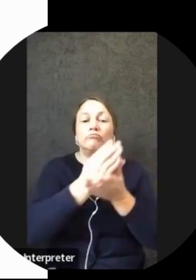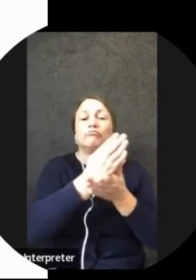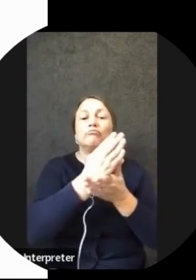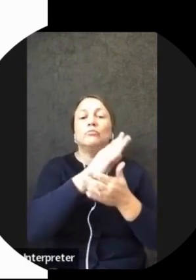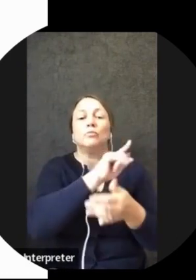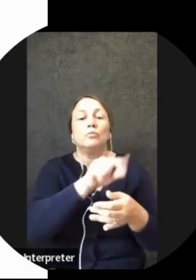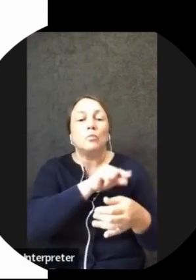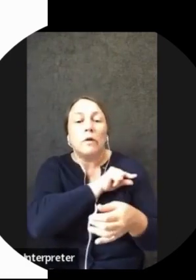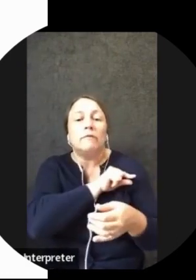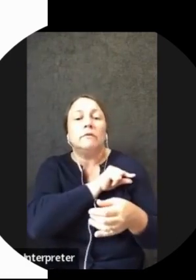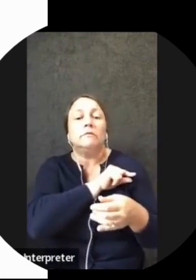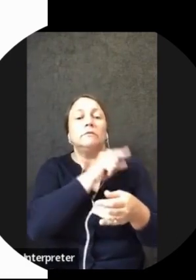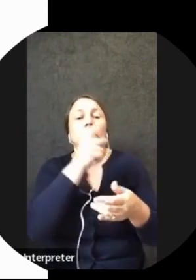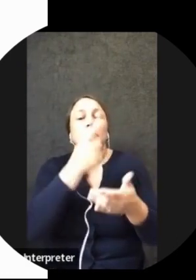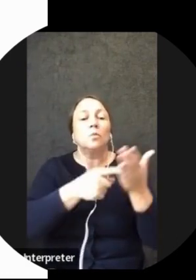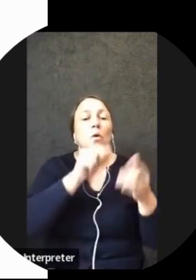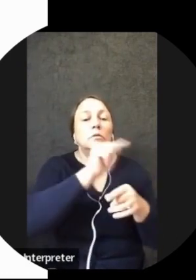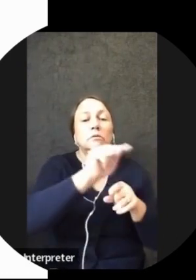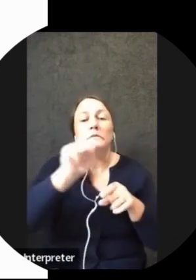each exceptionality.